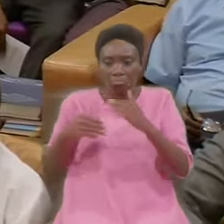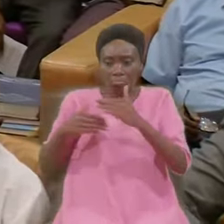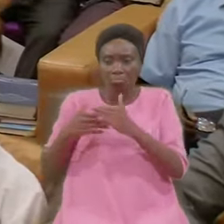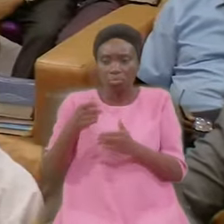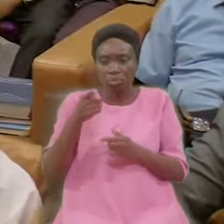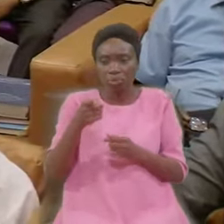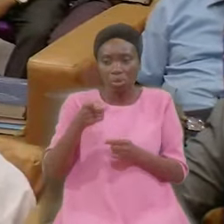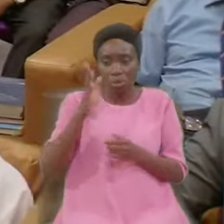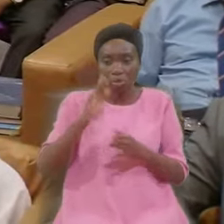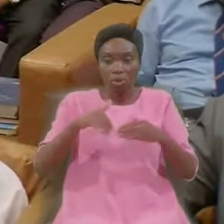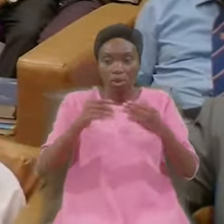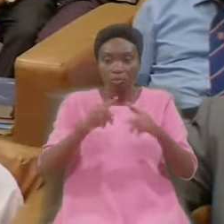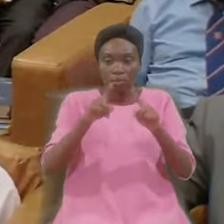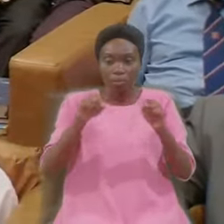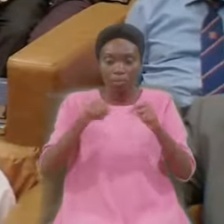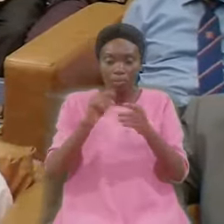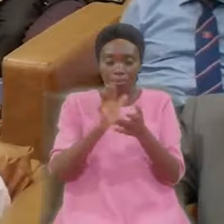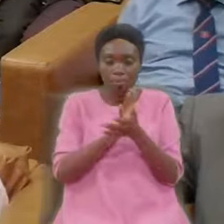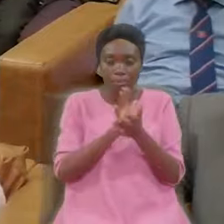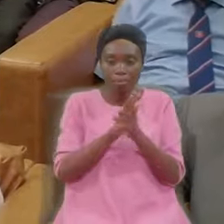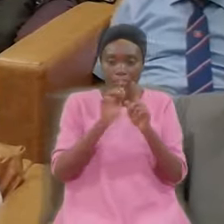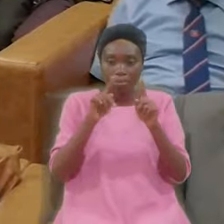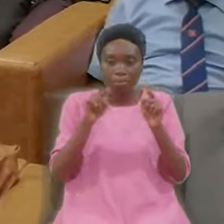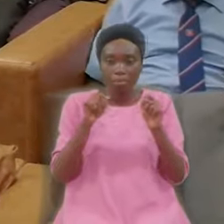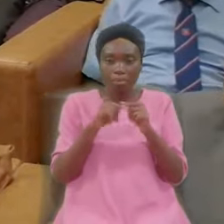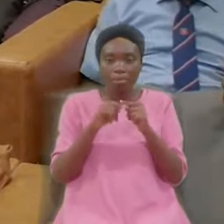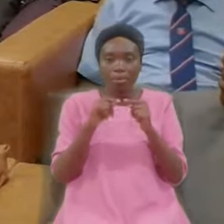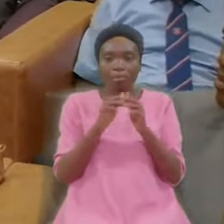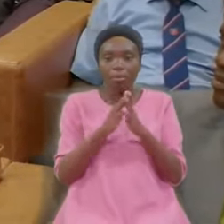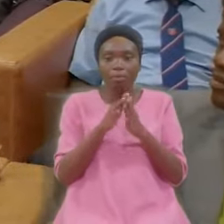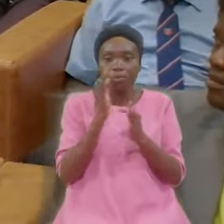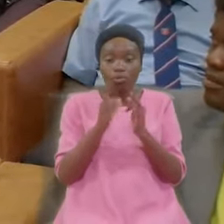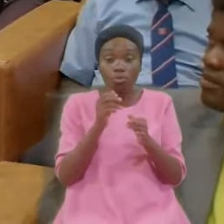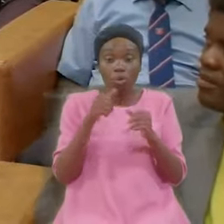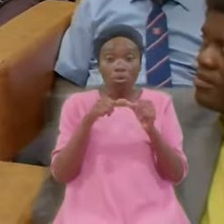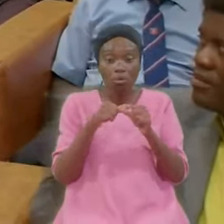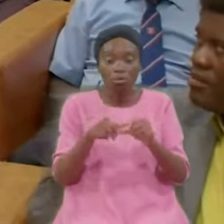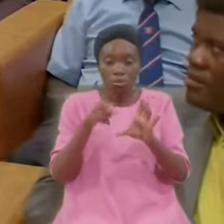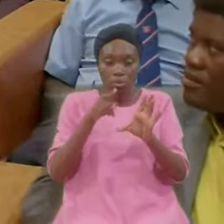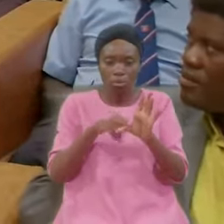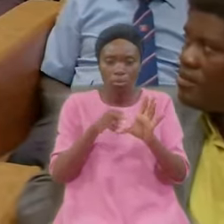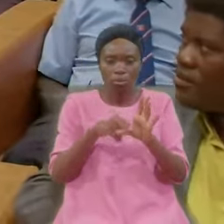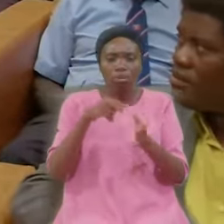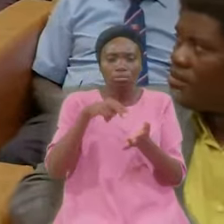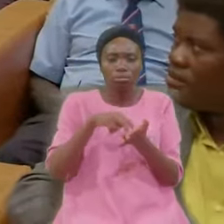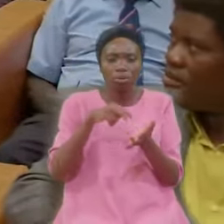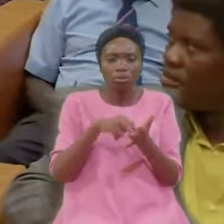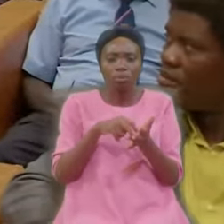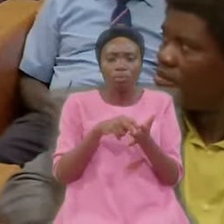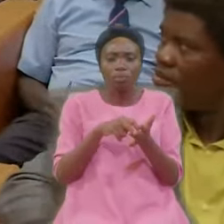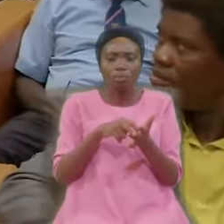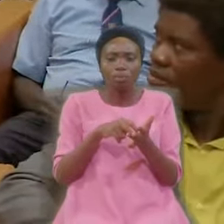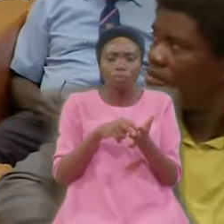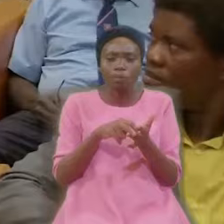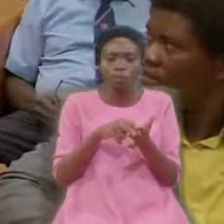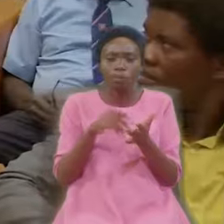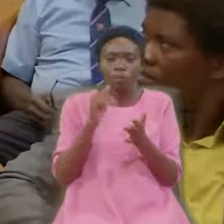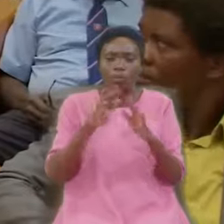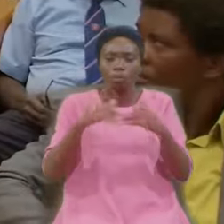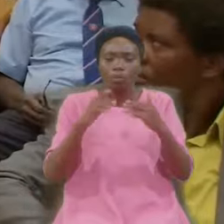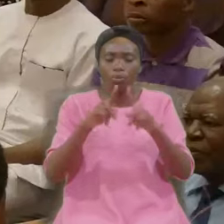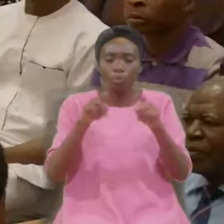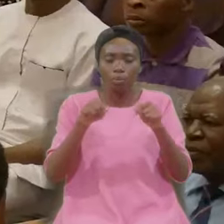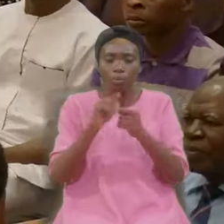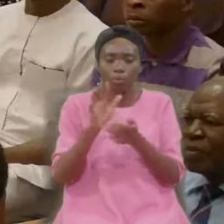give you a slip. If you are still sitting down, you are coming for the first time, please stand up. Don't miss this opportunity. They will give you a slip. Please receive from